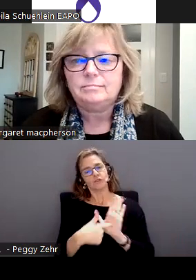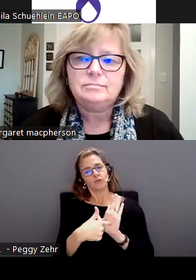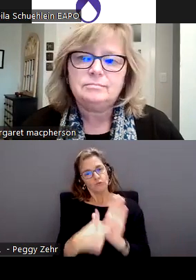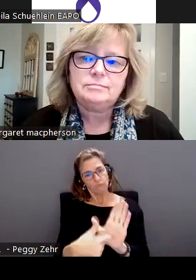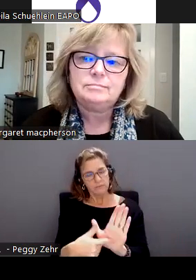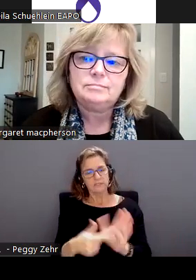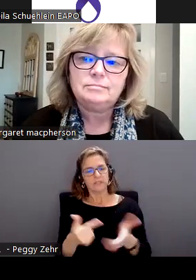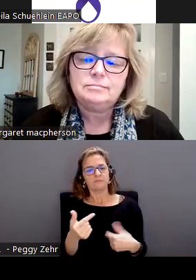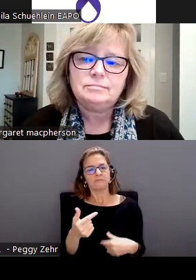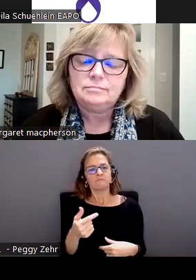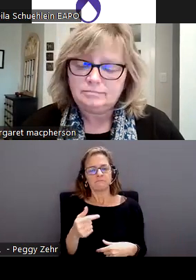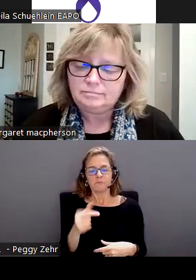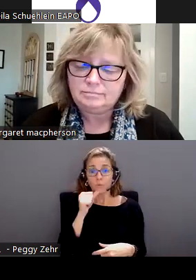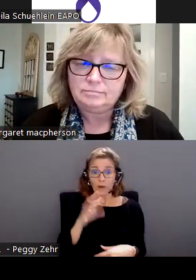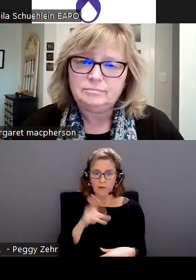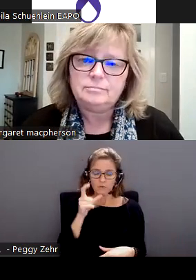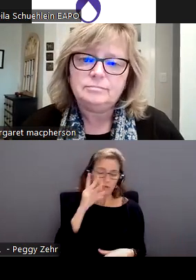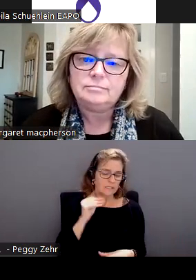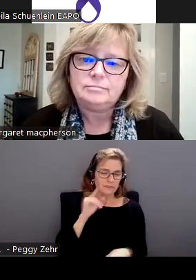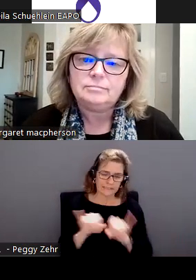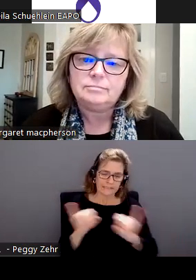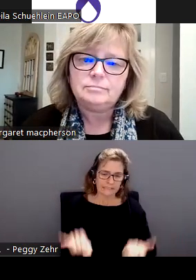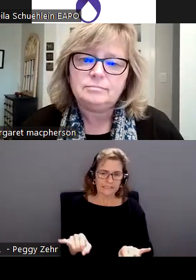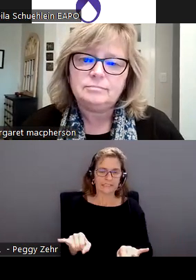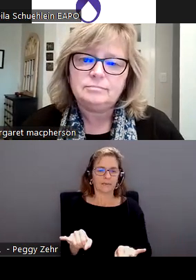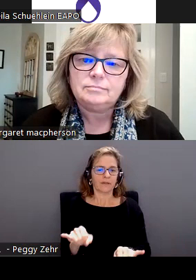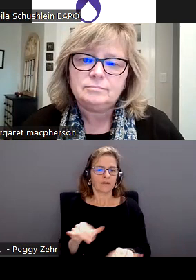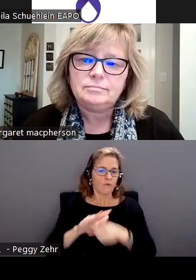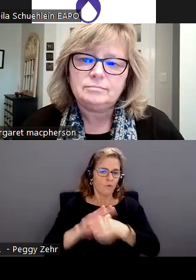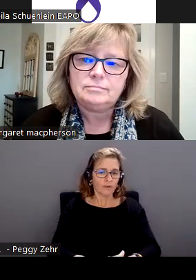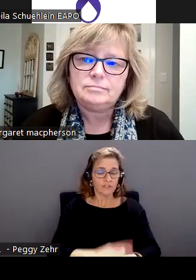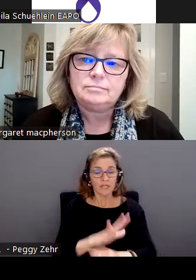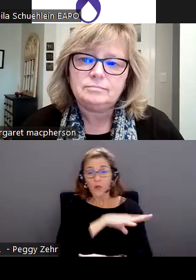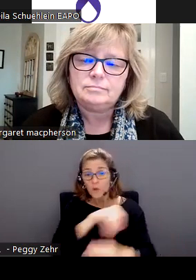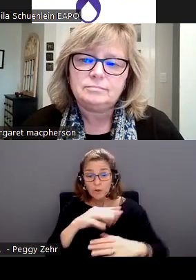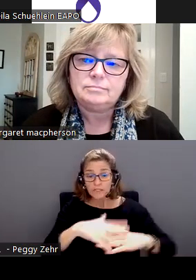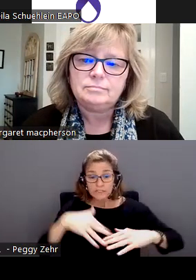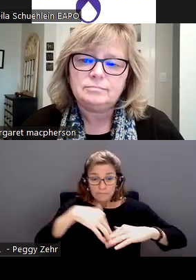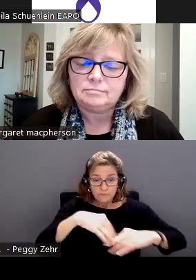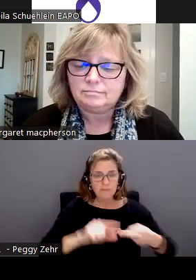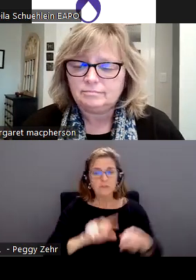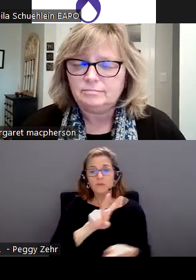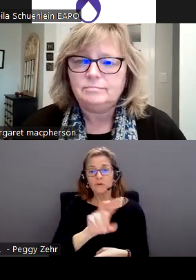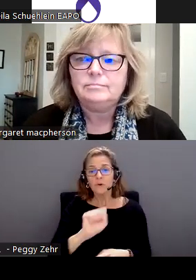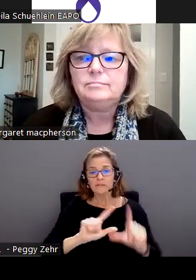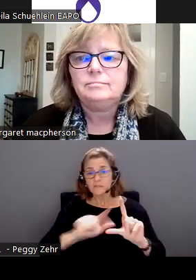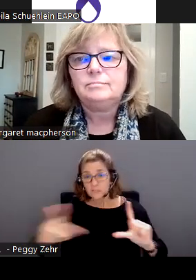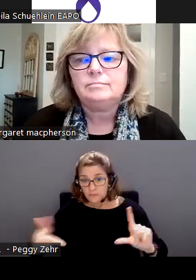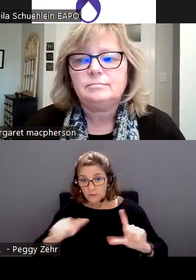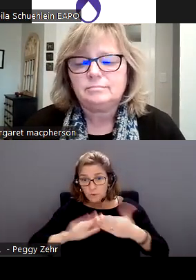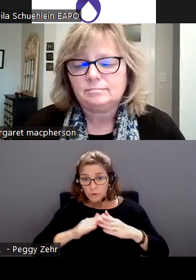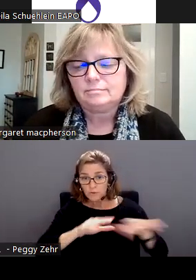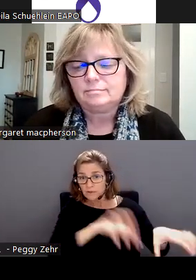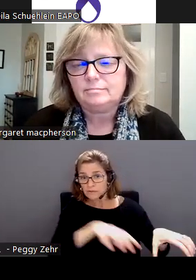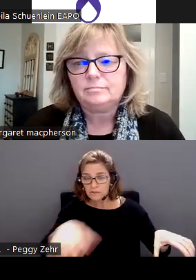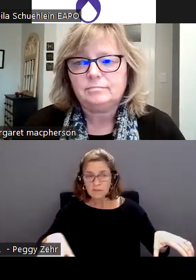barriers and oppression, and that's including Indigenous women, members of the 2S LGBTQI community,